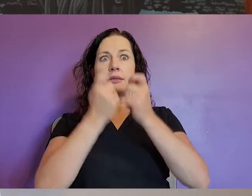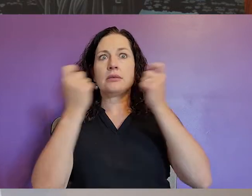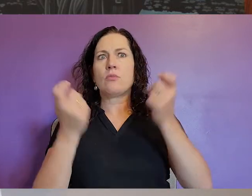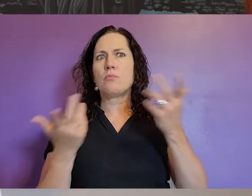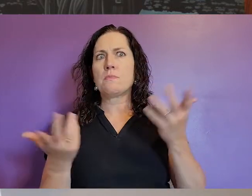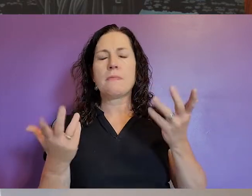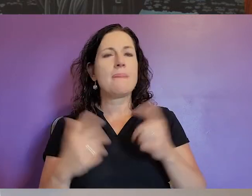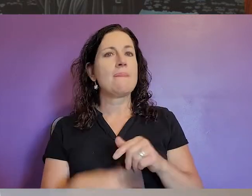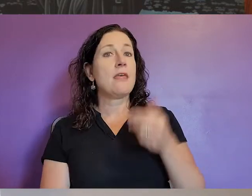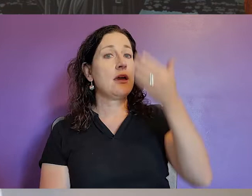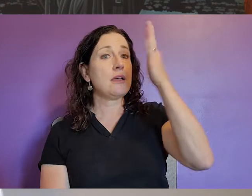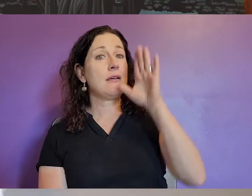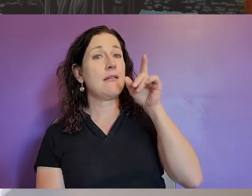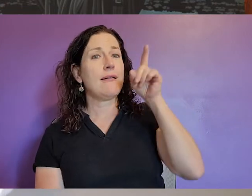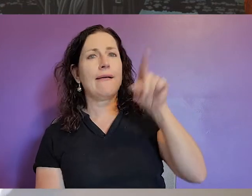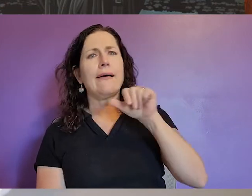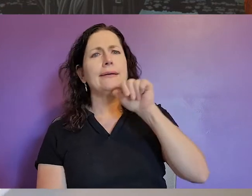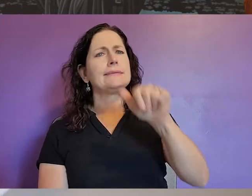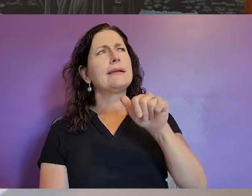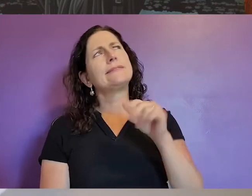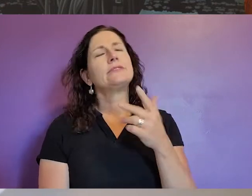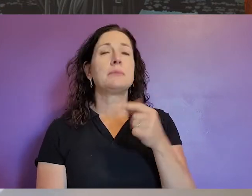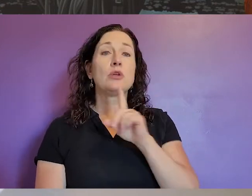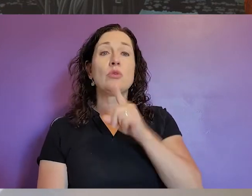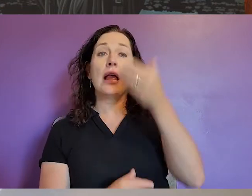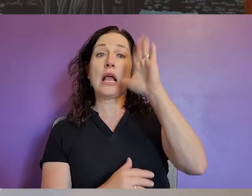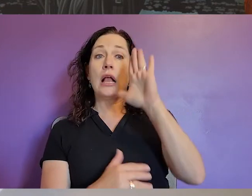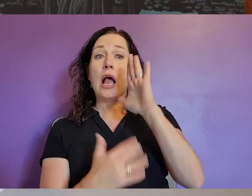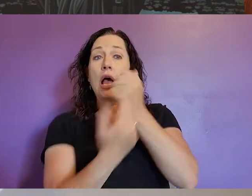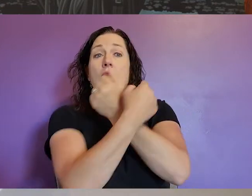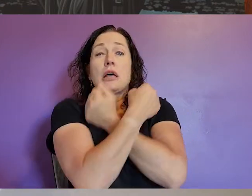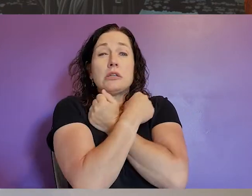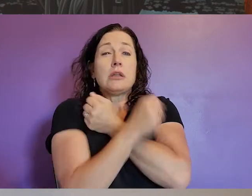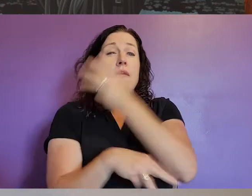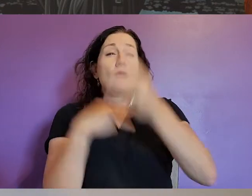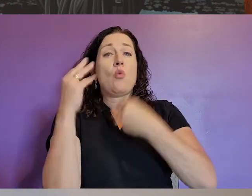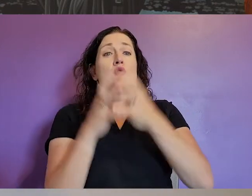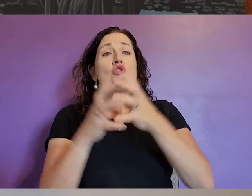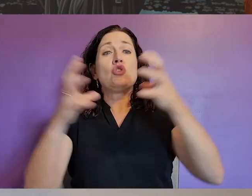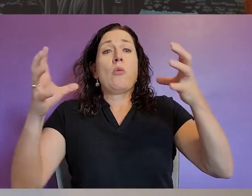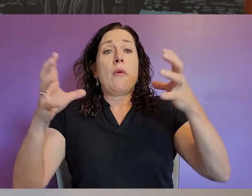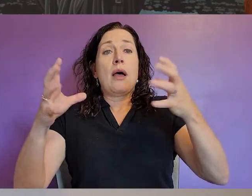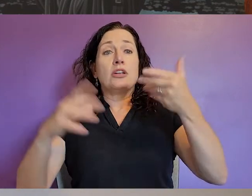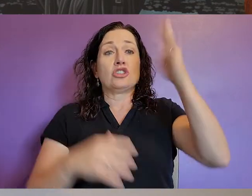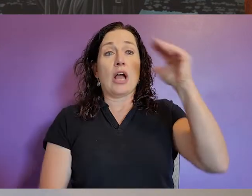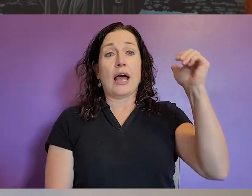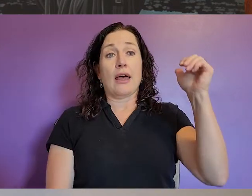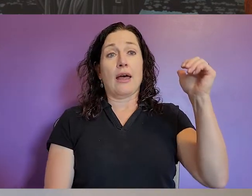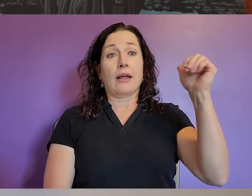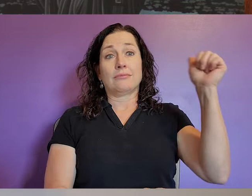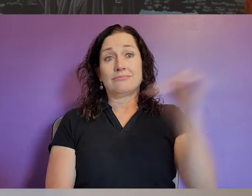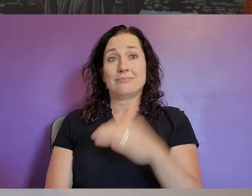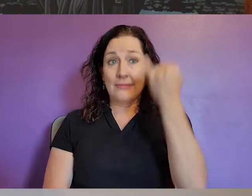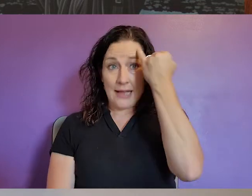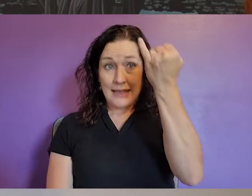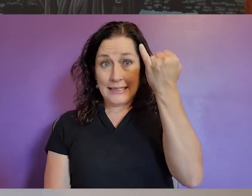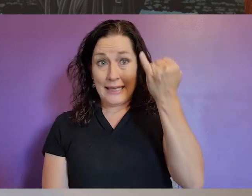is that God did not just send, God so loved the world that he didn't send an